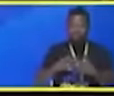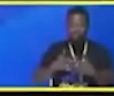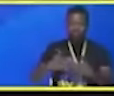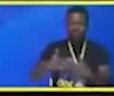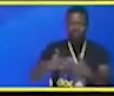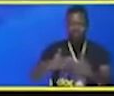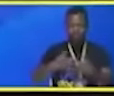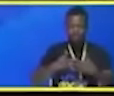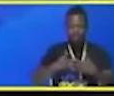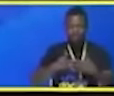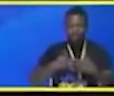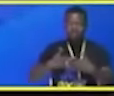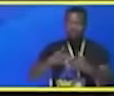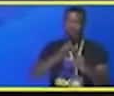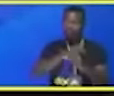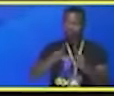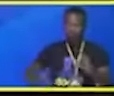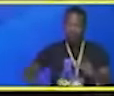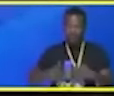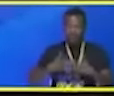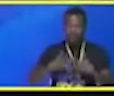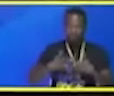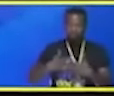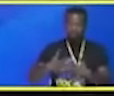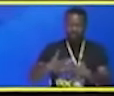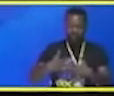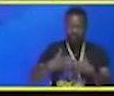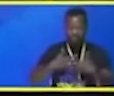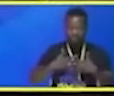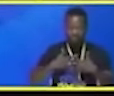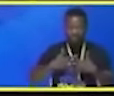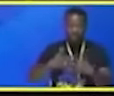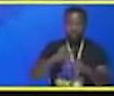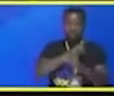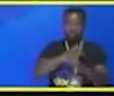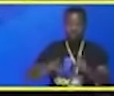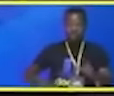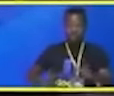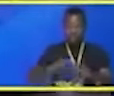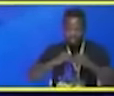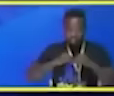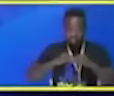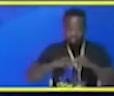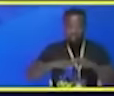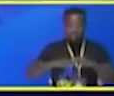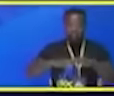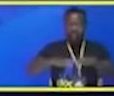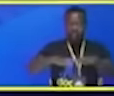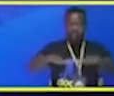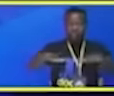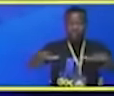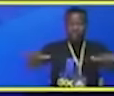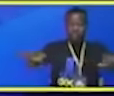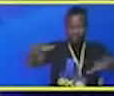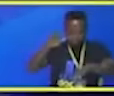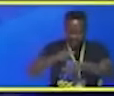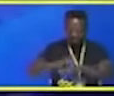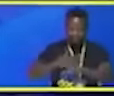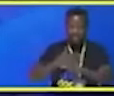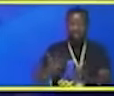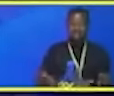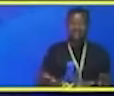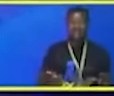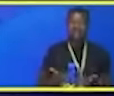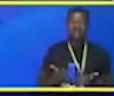Will you breathe, Lord, breathe, breathe, Lord, breathe, breathe upon